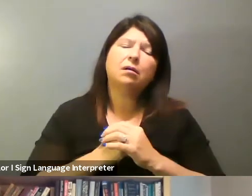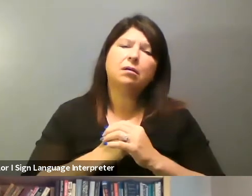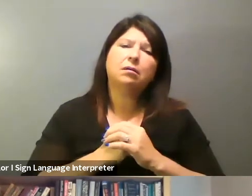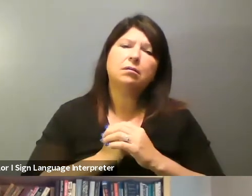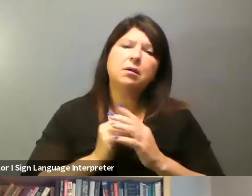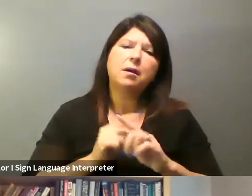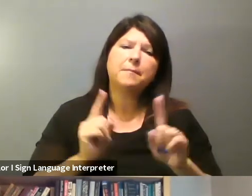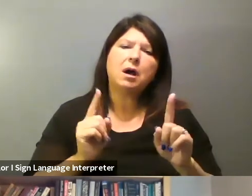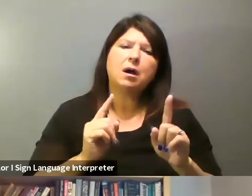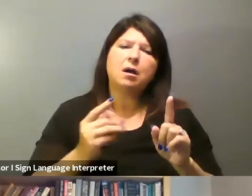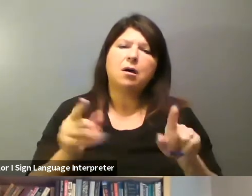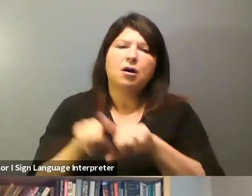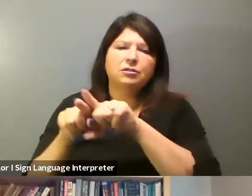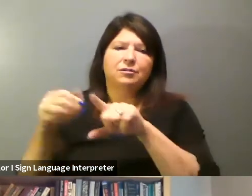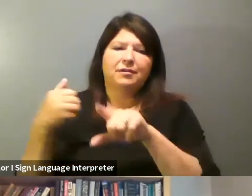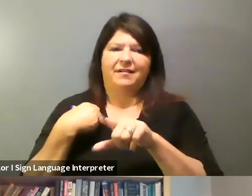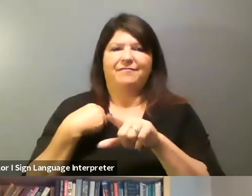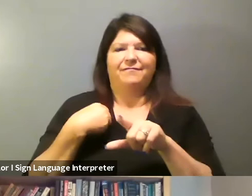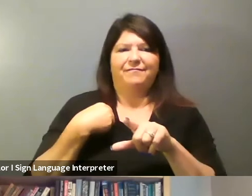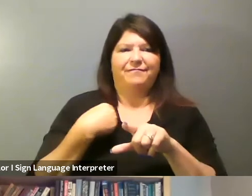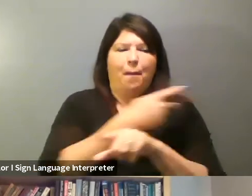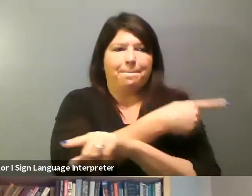Patients' Bill of Rights, which we wrote